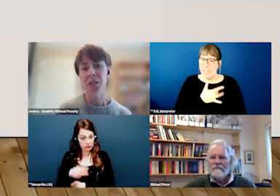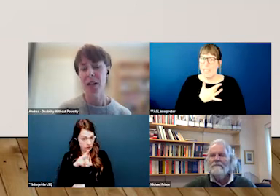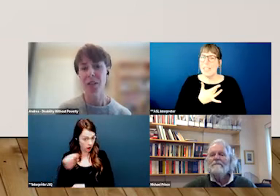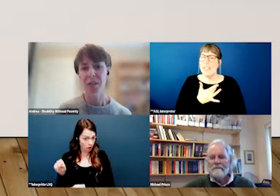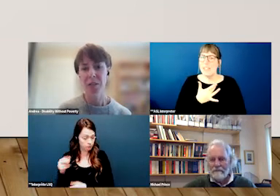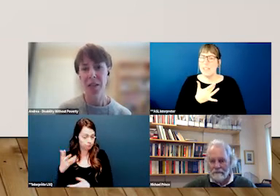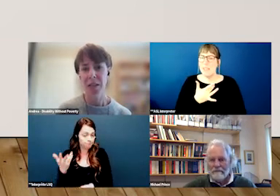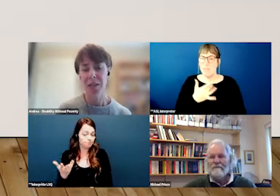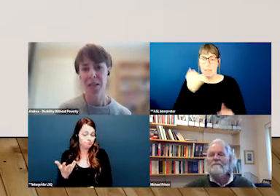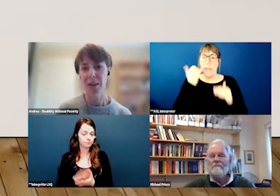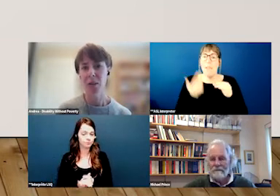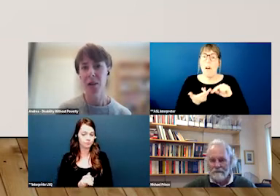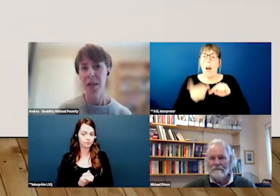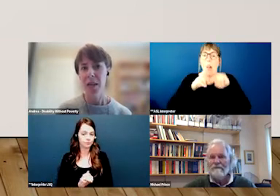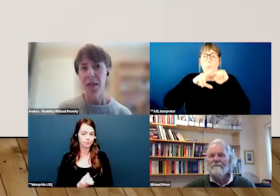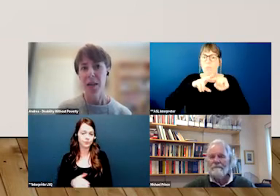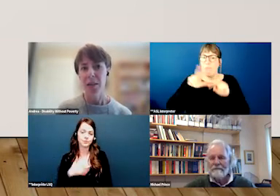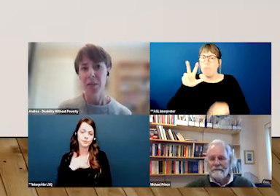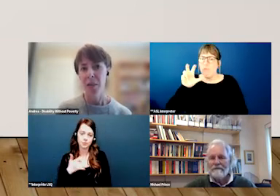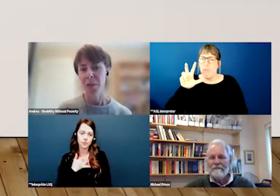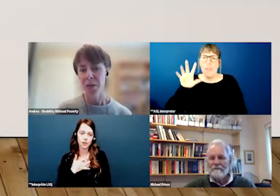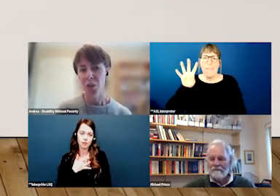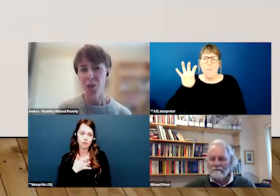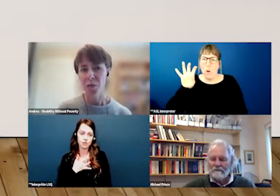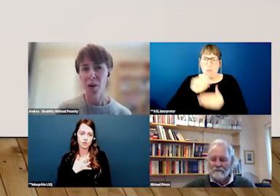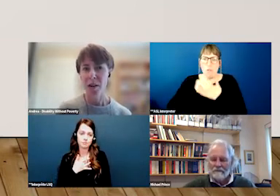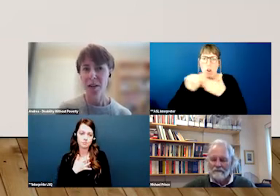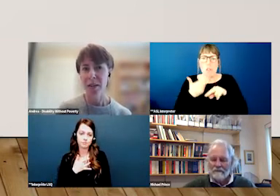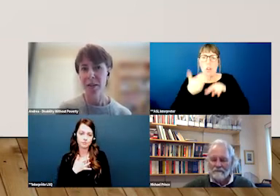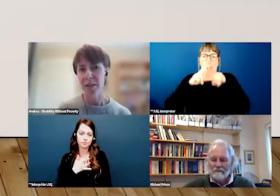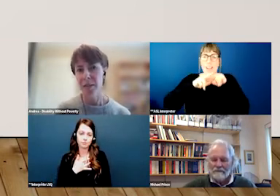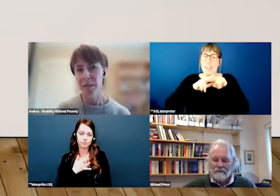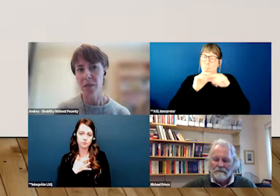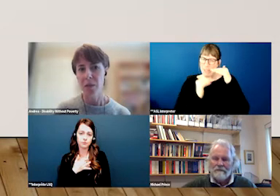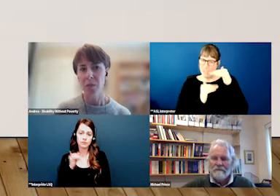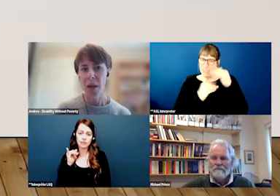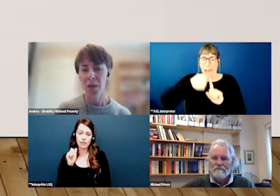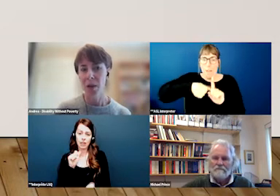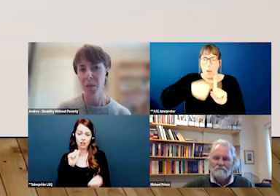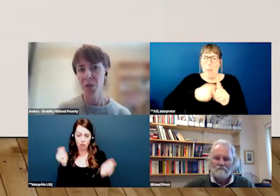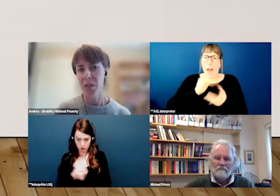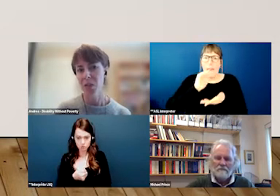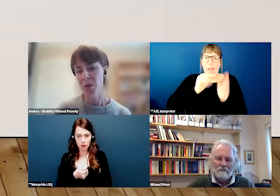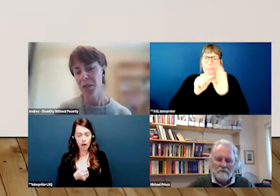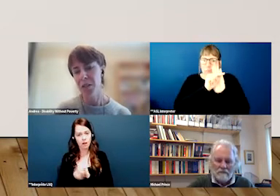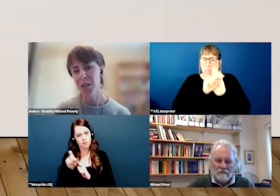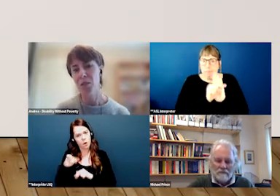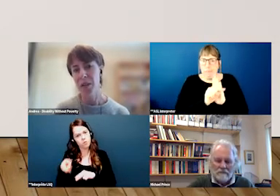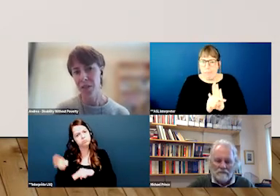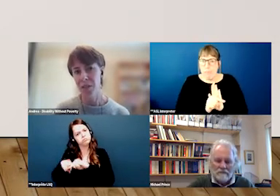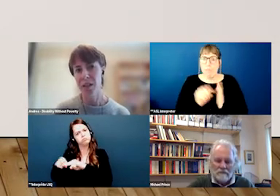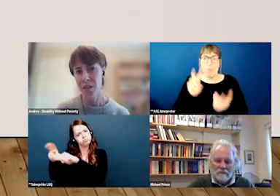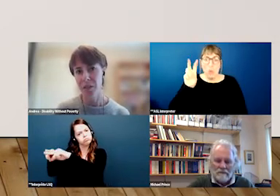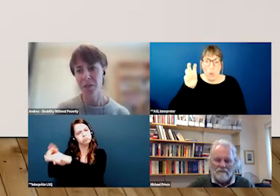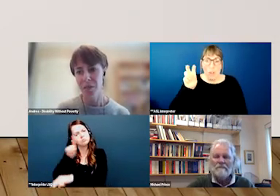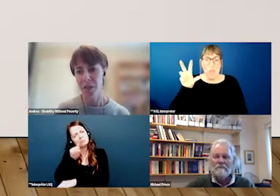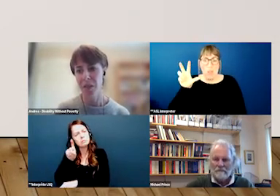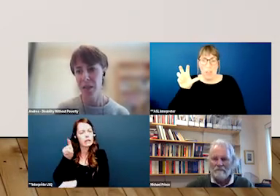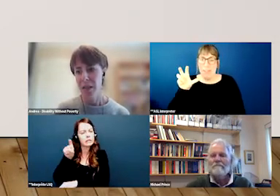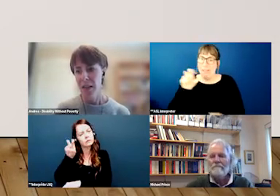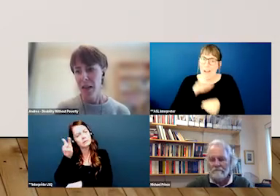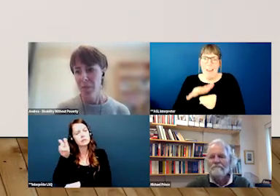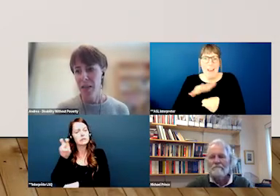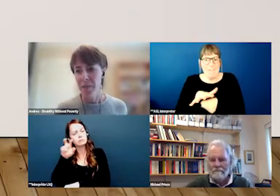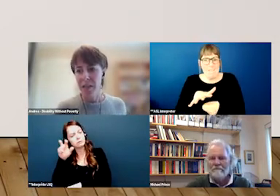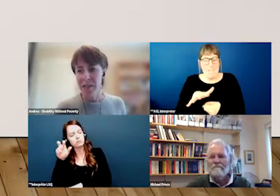several $100s, because now the monthly shortfall is anywhere between $200 and $300.